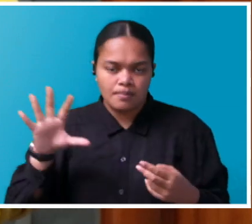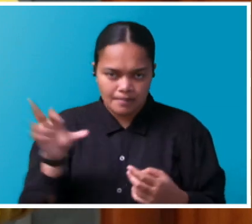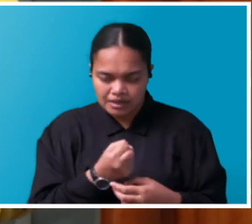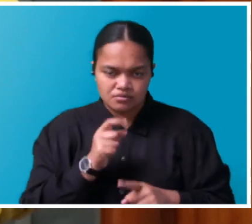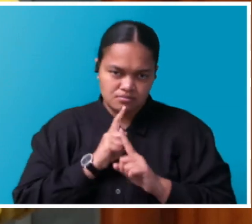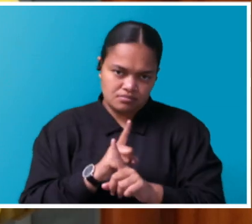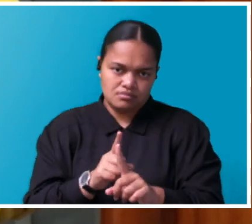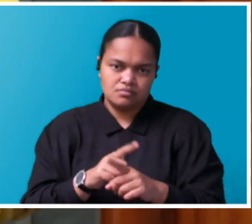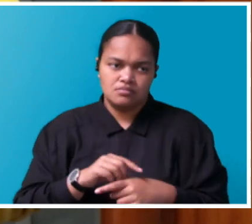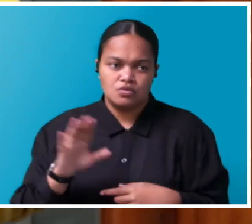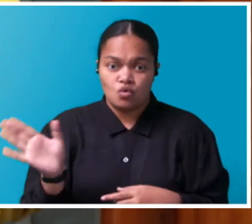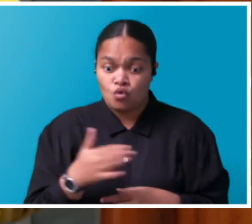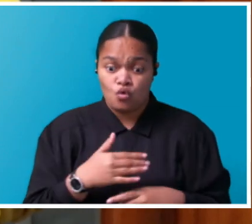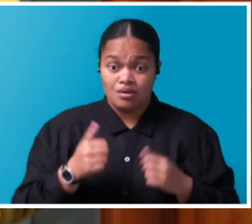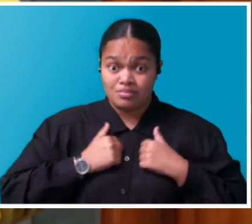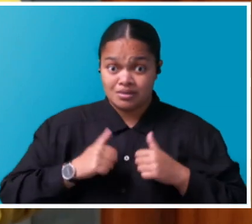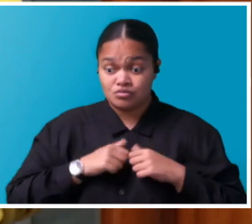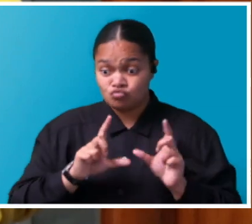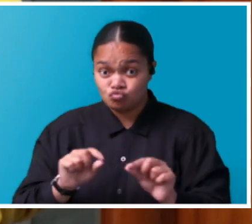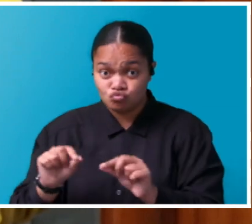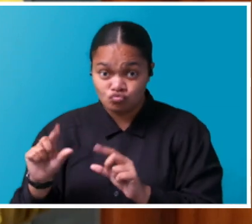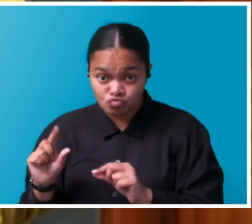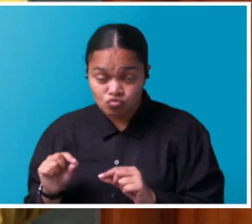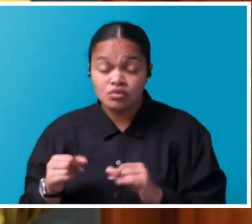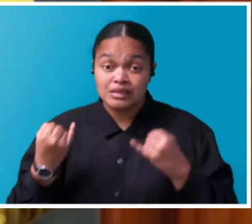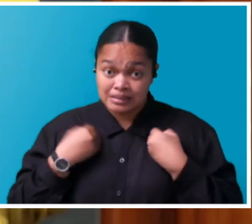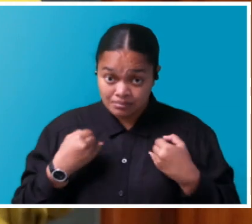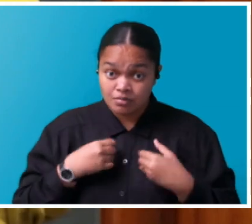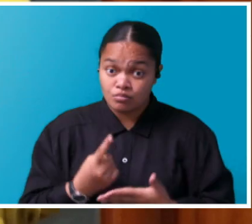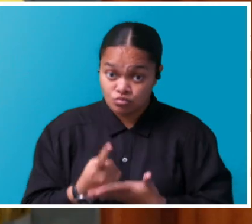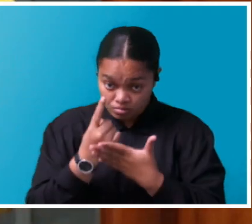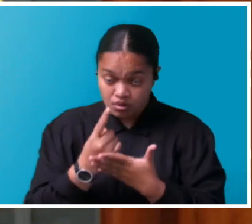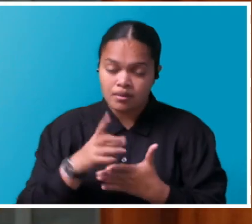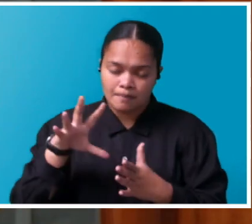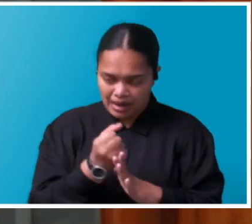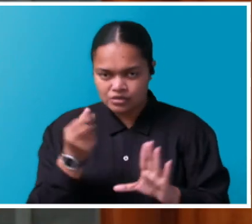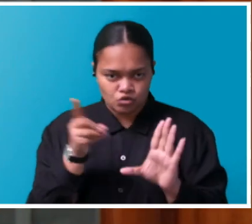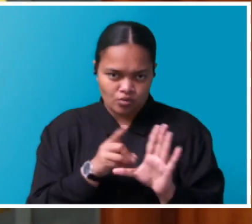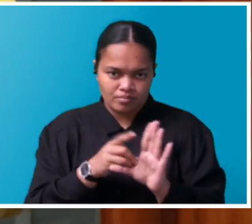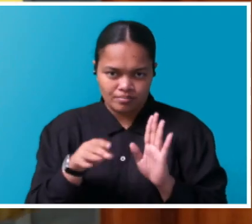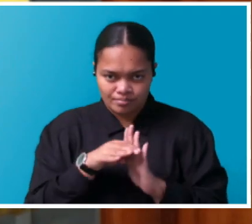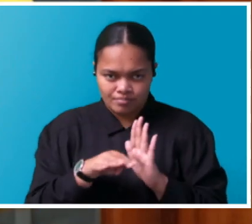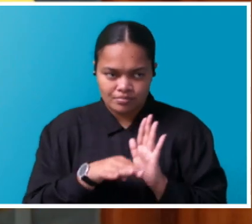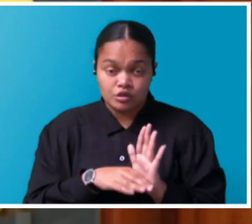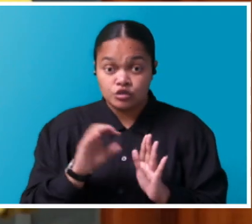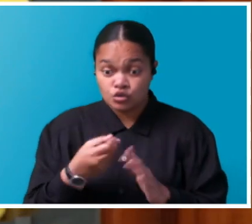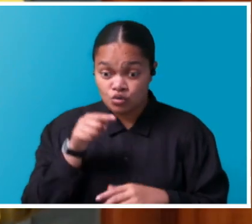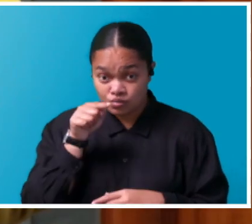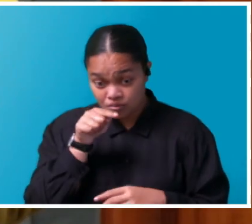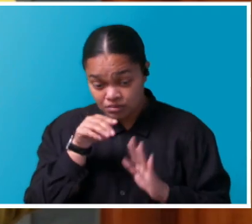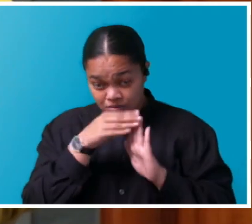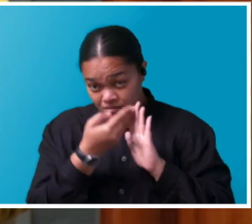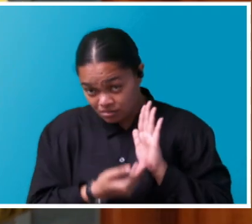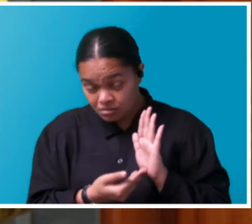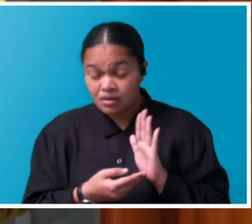that all good husbandry practices are promoted, implemented, and documented. Honorable Speaker, at this juncture, it is worth mentioning